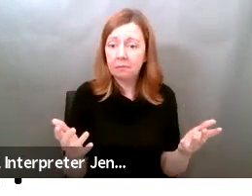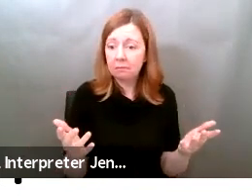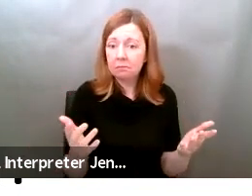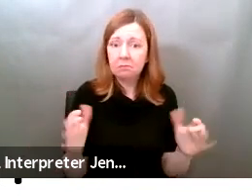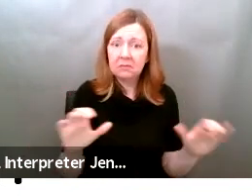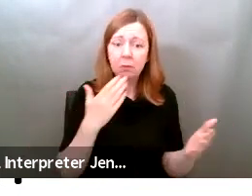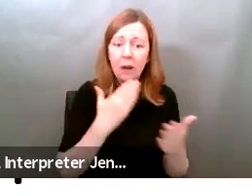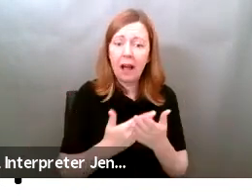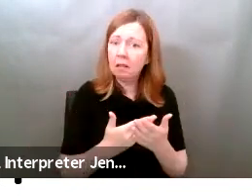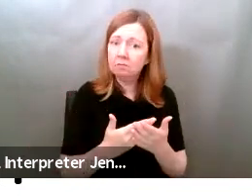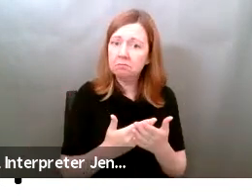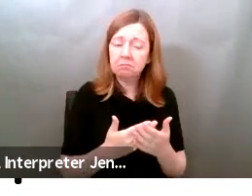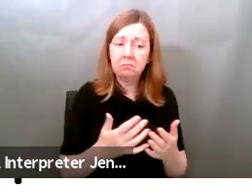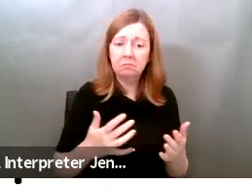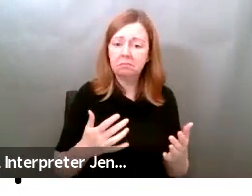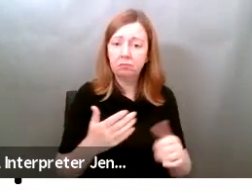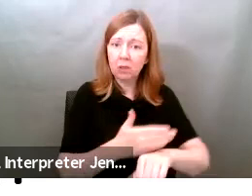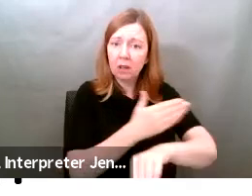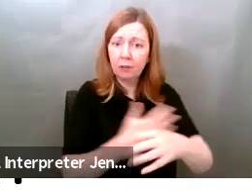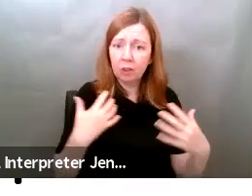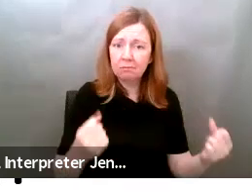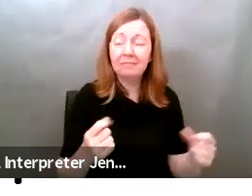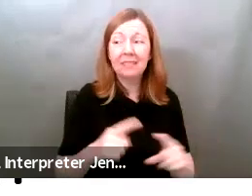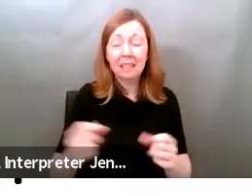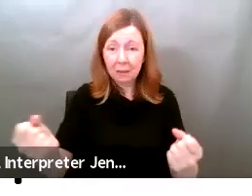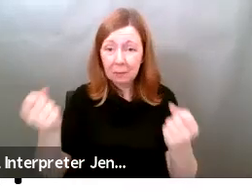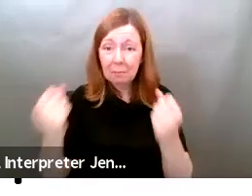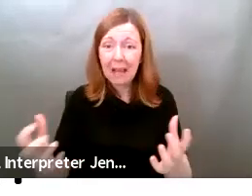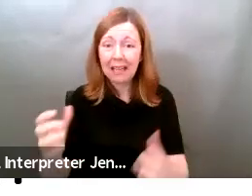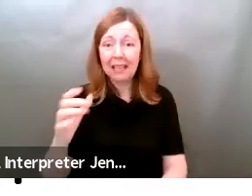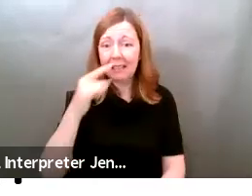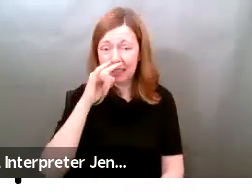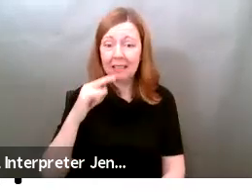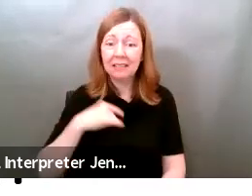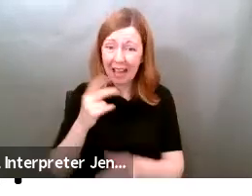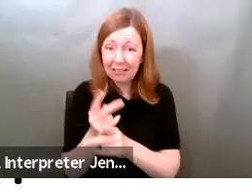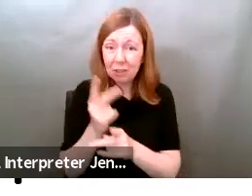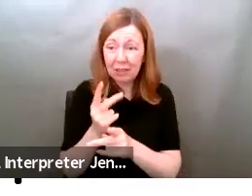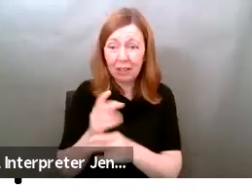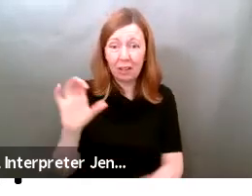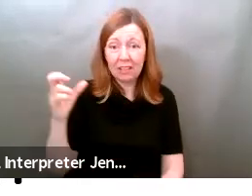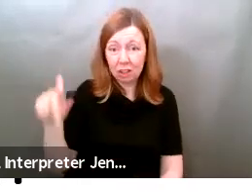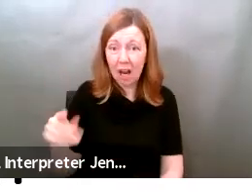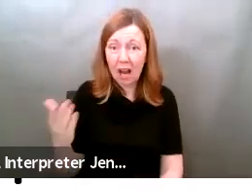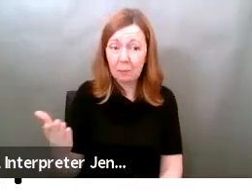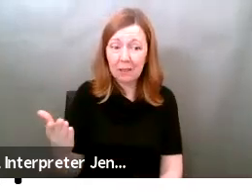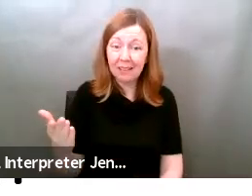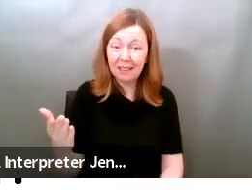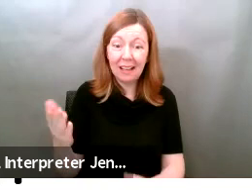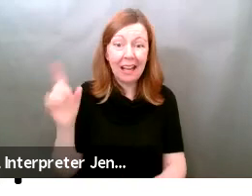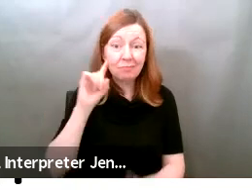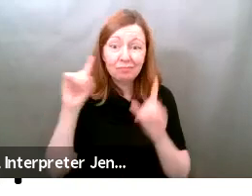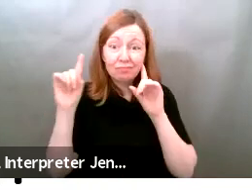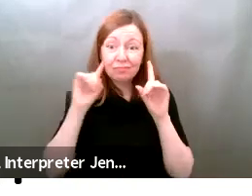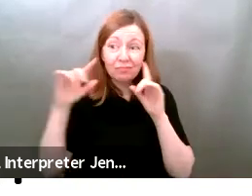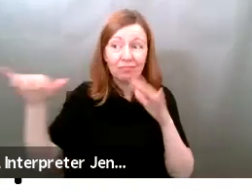well considering, I can tell you there are hundreds and hundreds of kids that I've cared for at CHOP and heard about